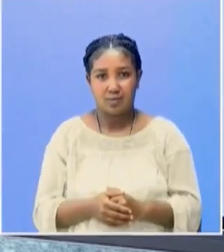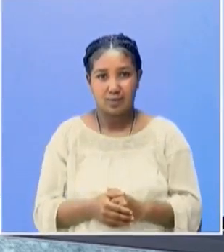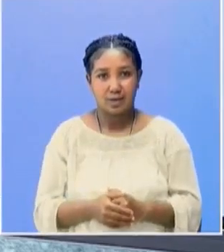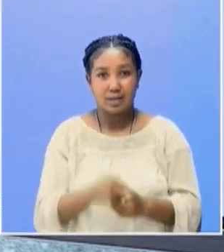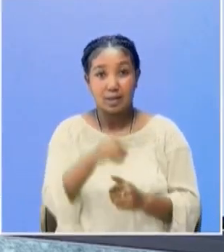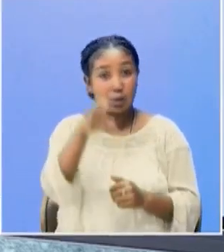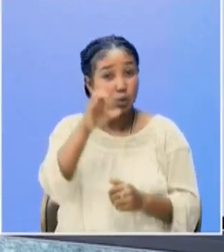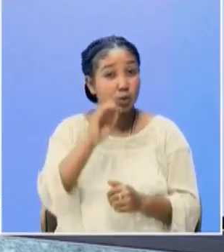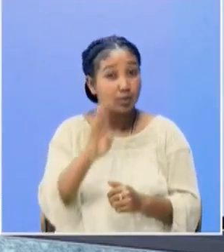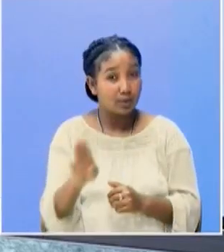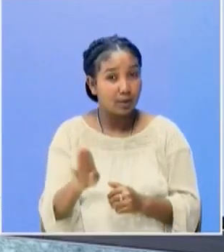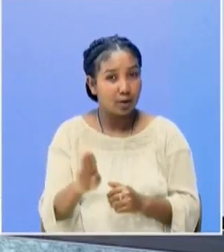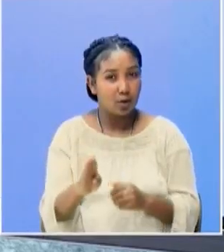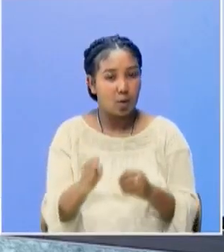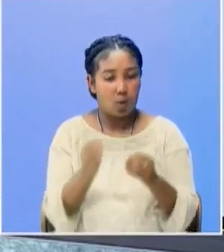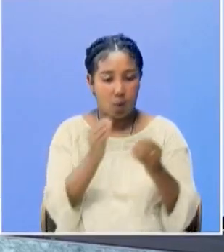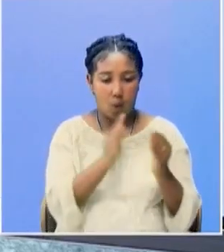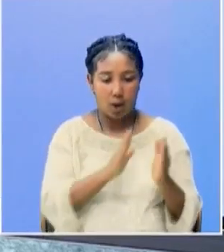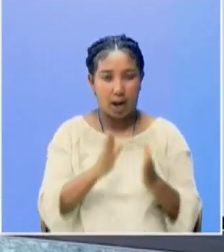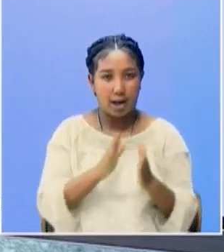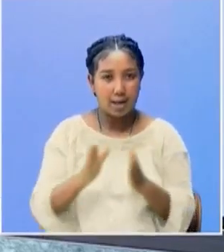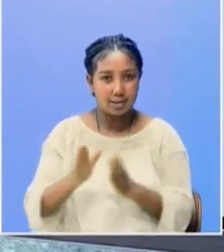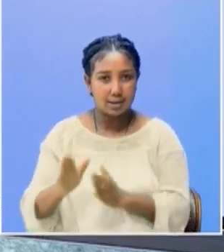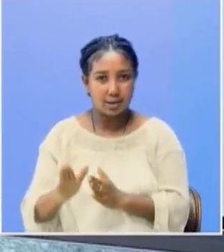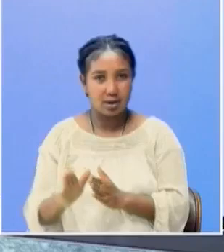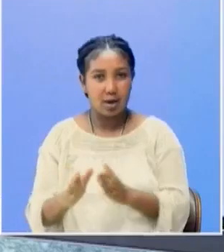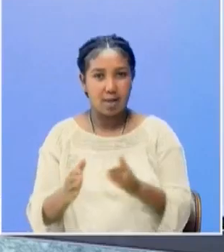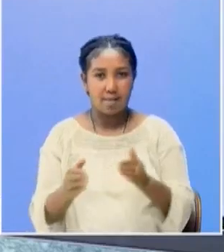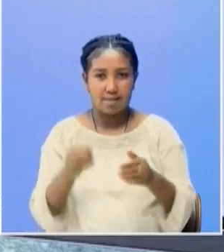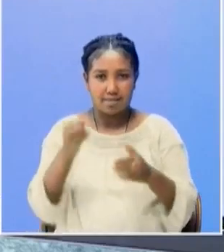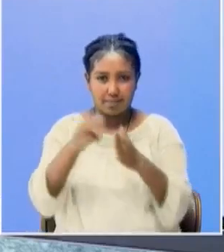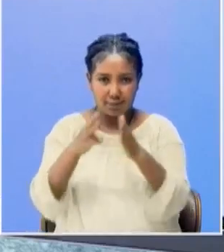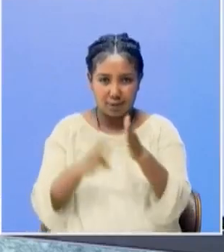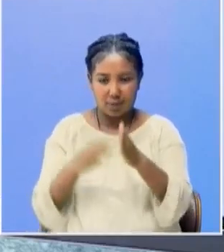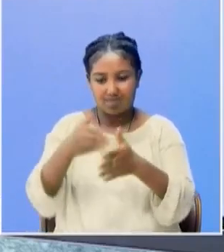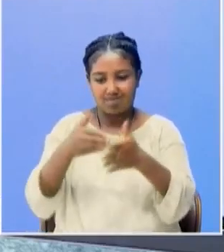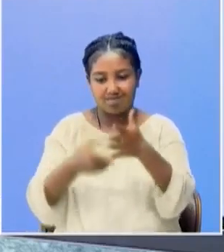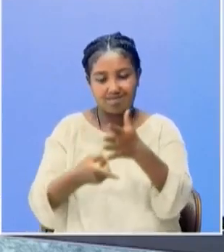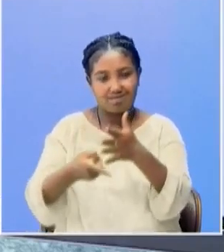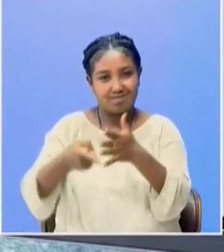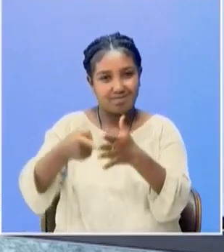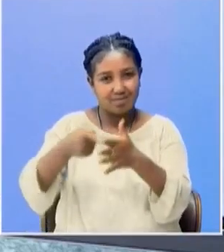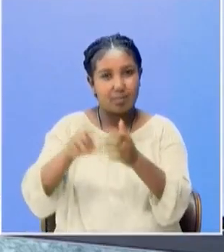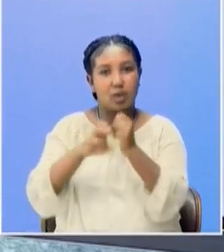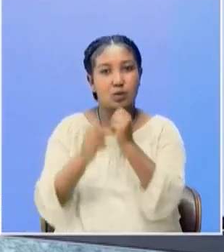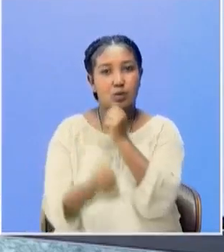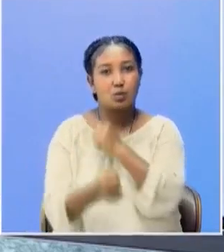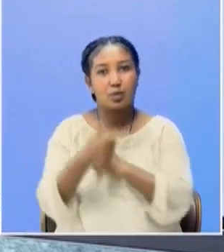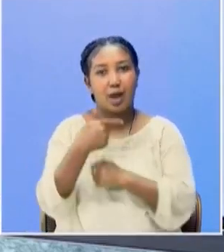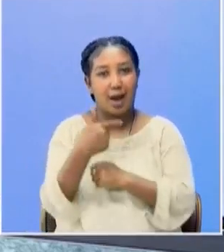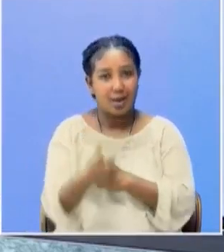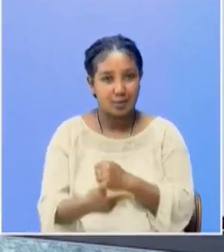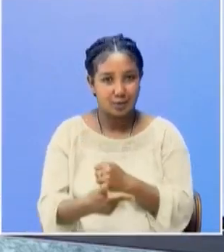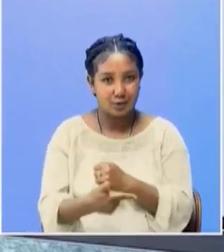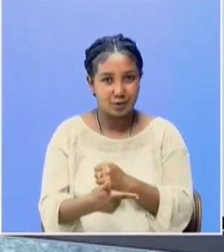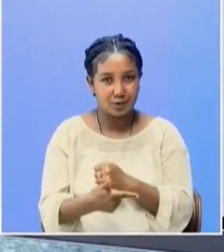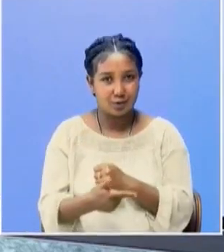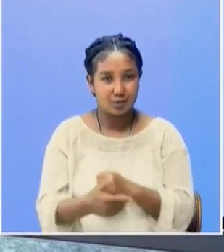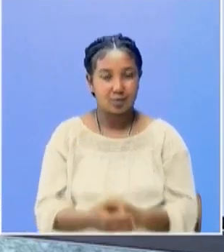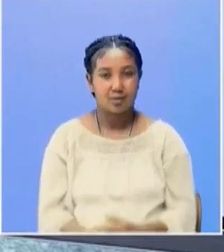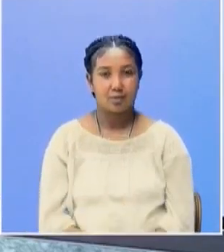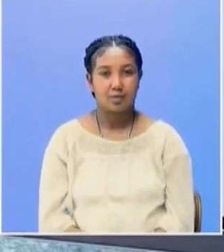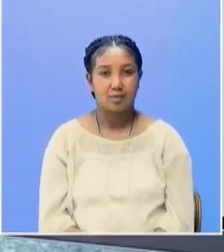They should be organized and arranged based on the language that we're talking about, that we are writing